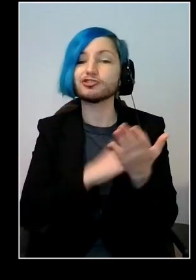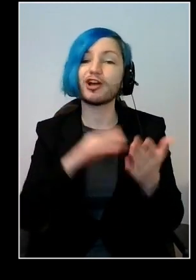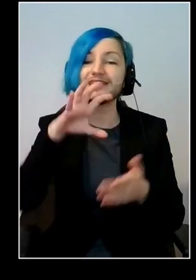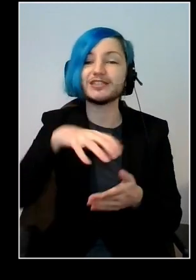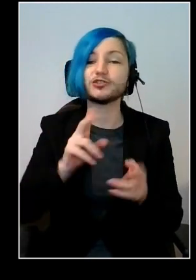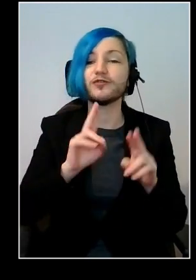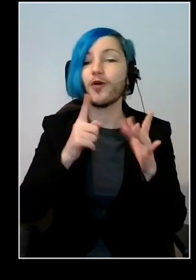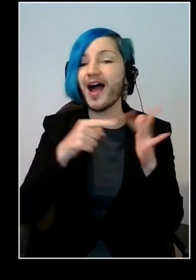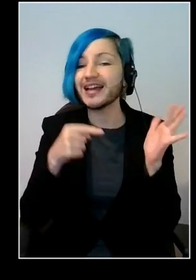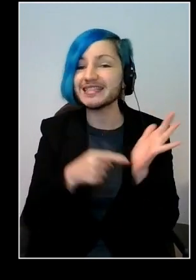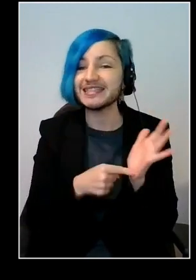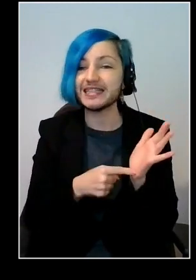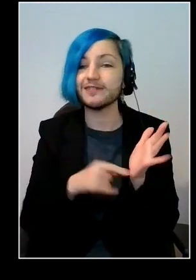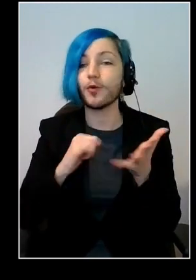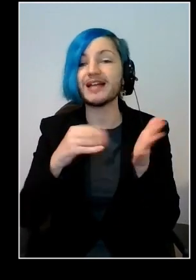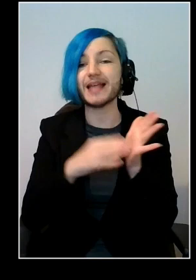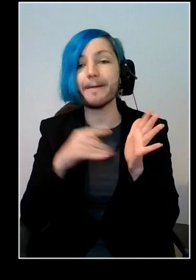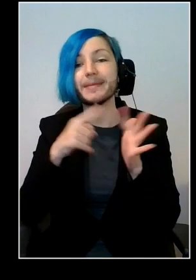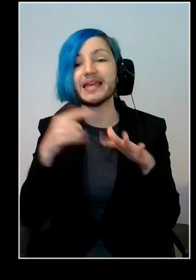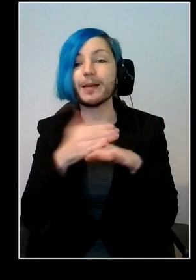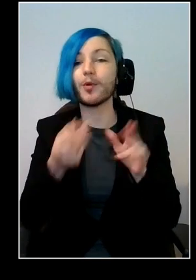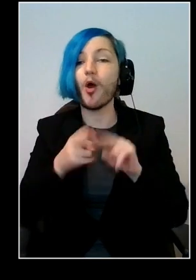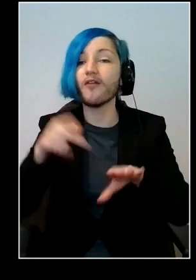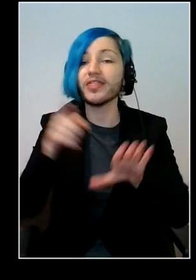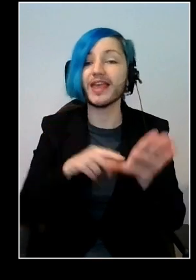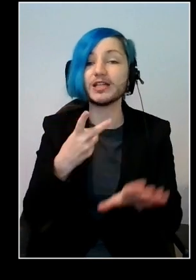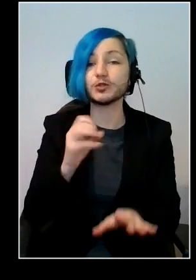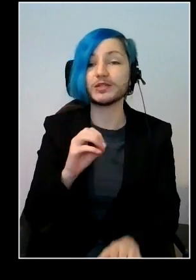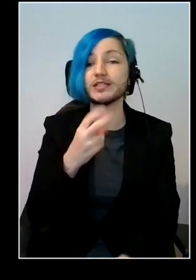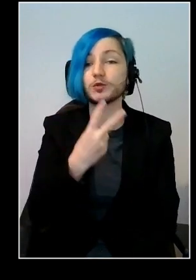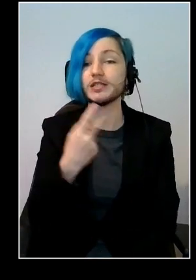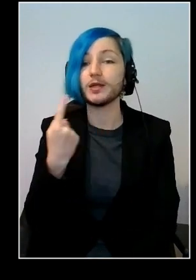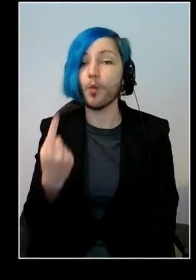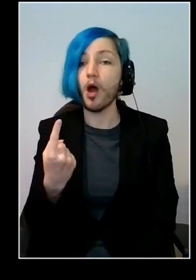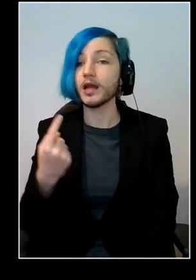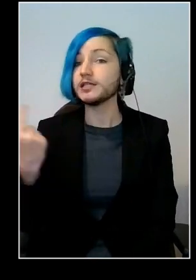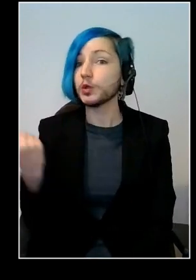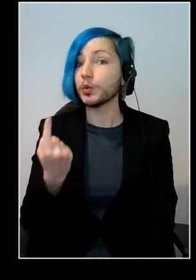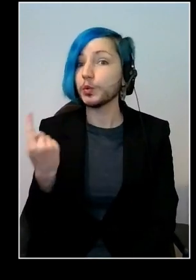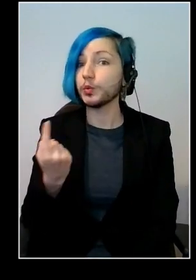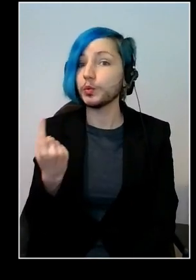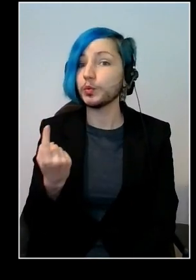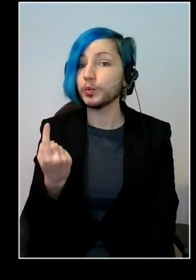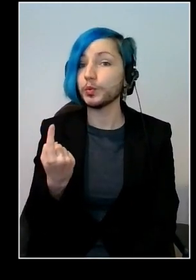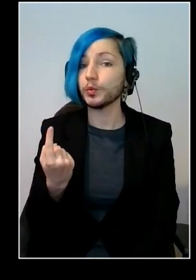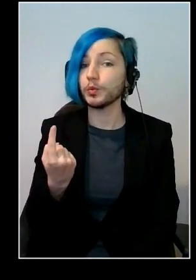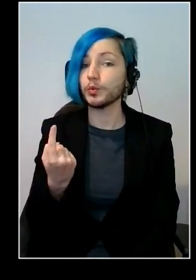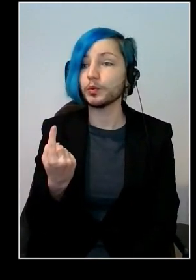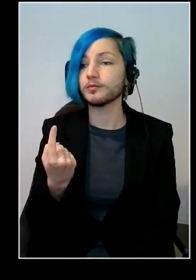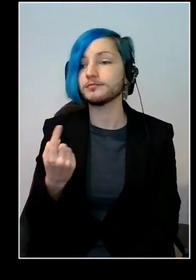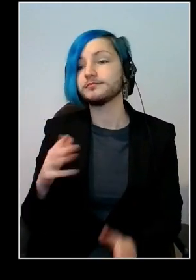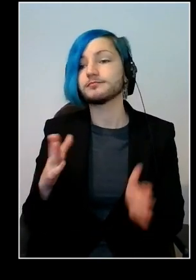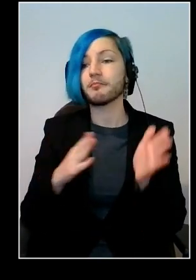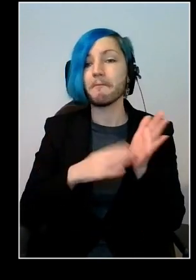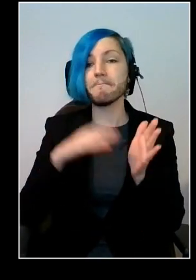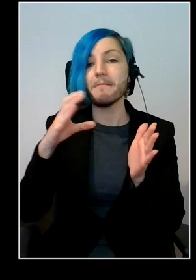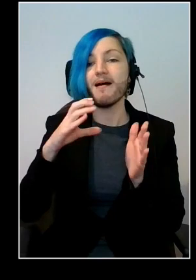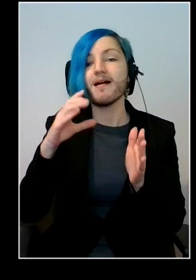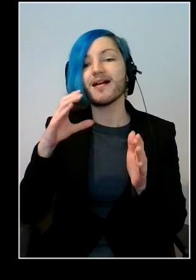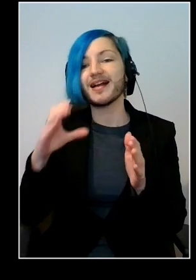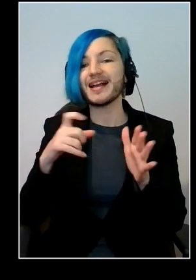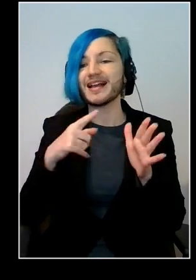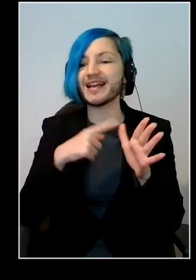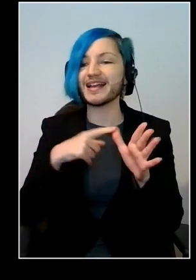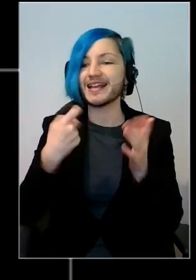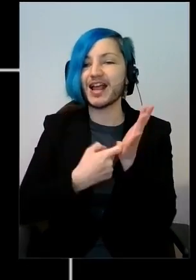Award for SME Employer of the Year 2021, goes to McGarrick Construction Company